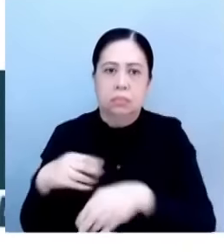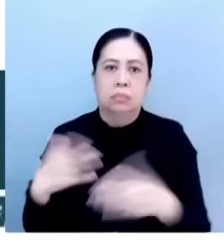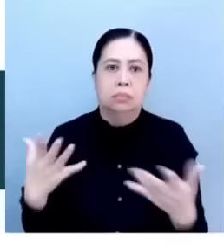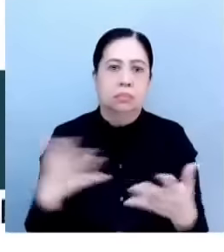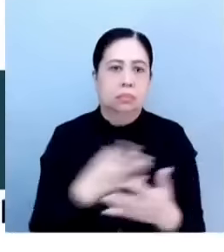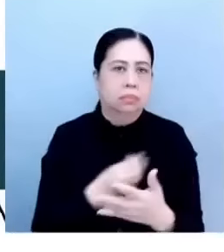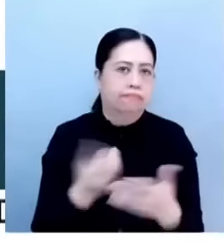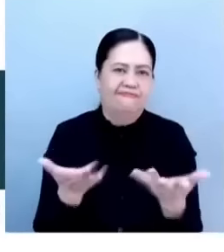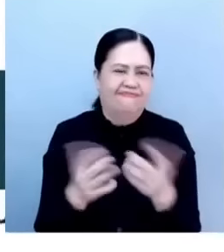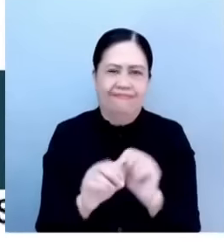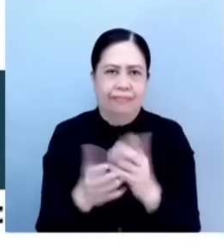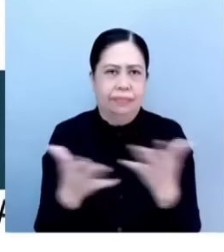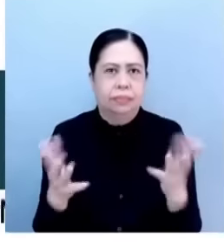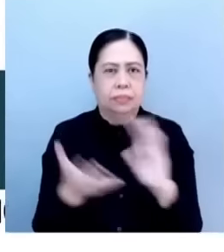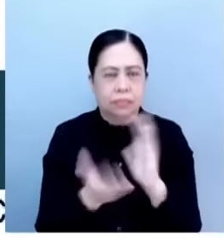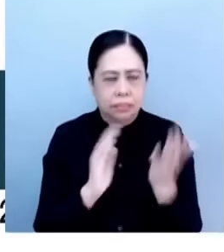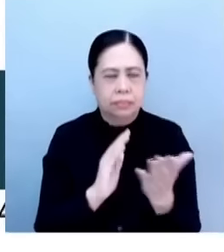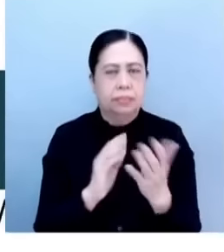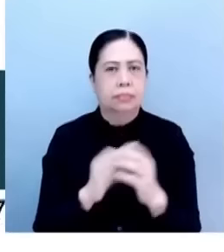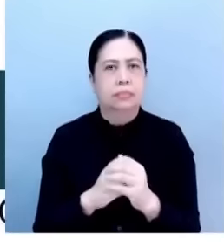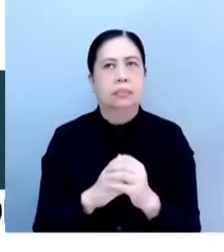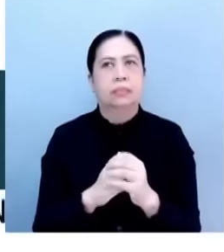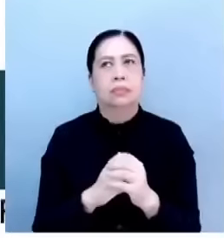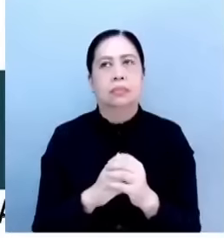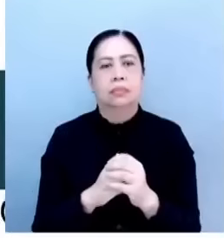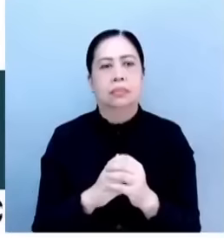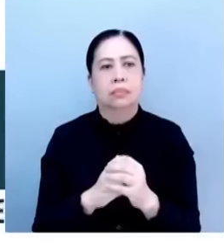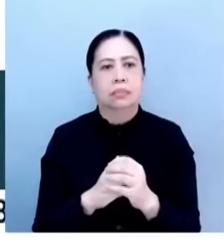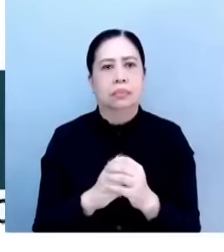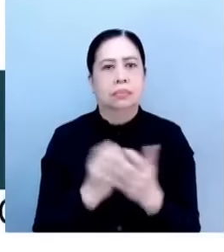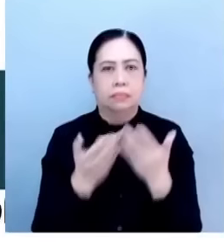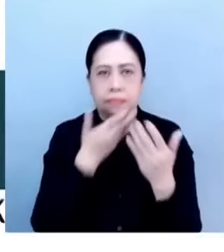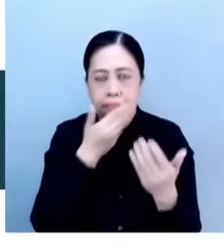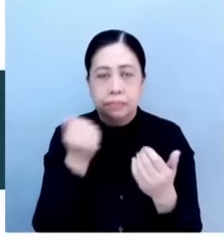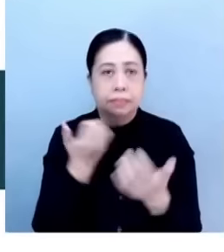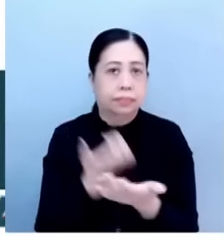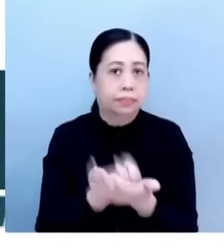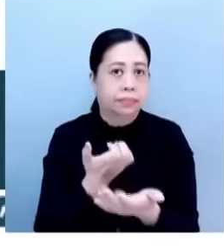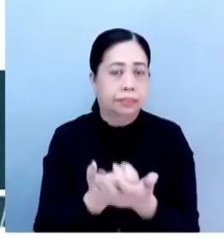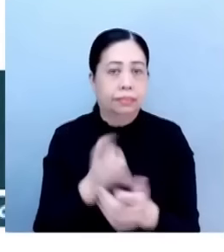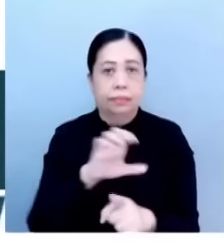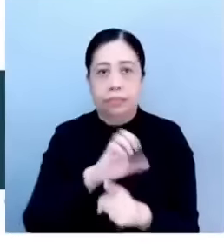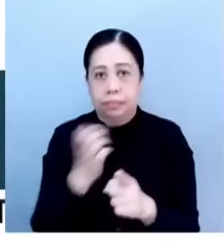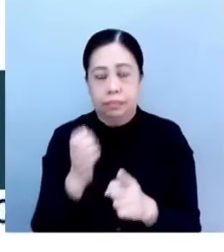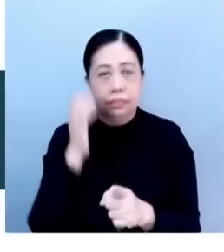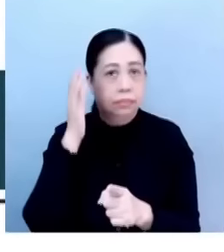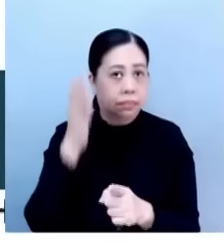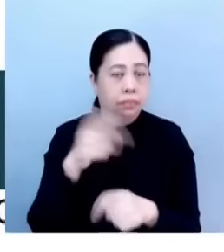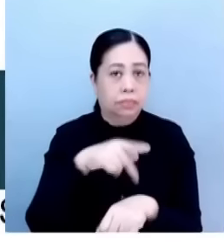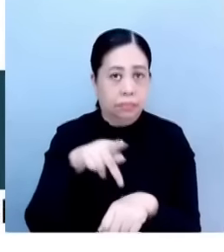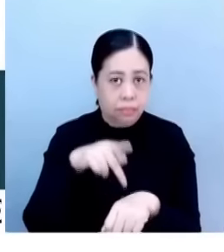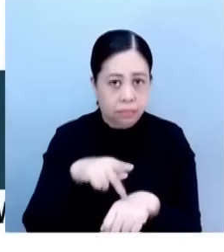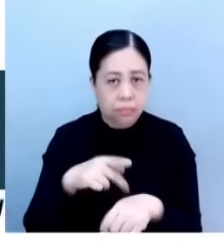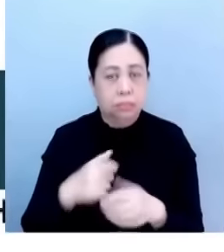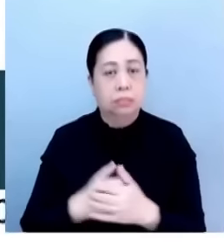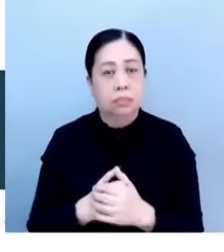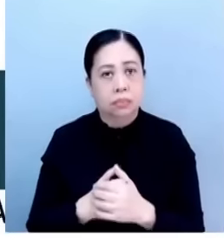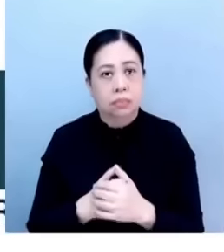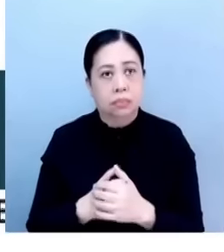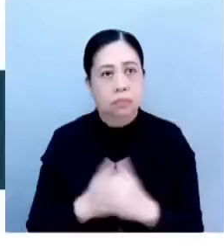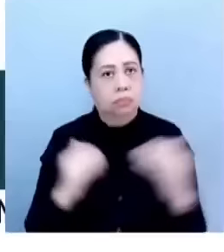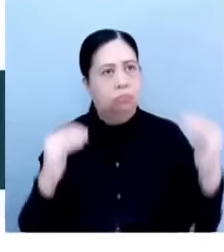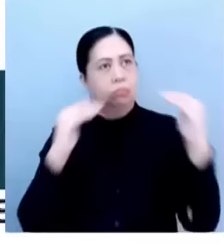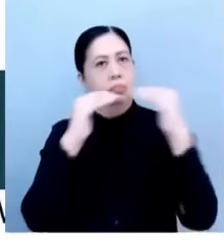and the like. So we can become we can have a better economic environment here in the Philippines, well, up par with